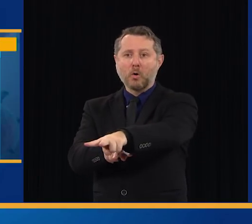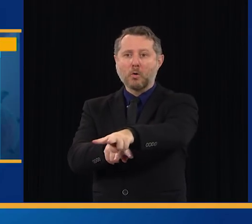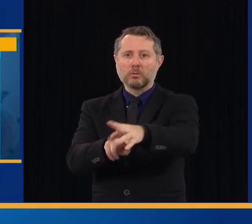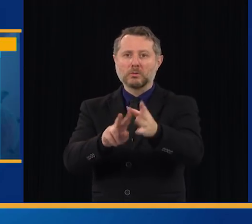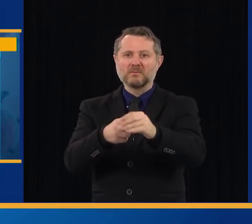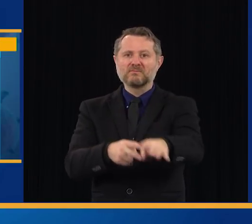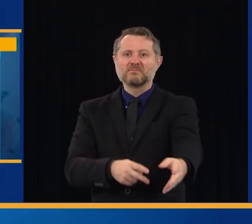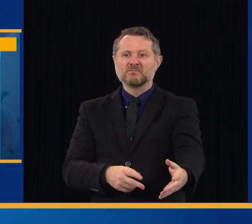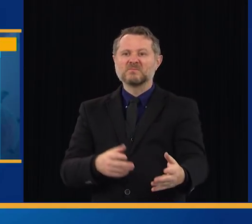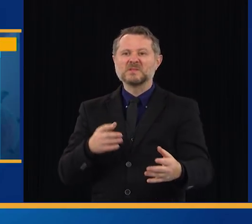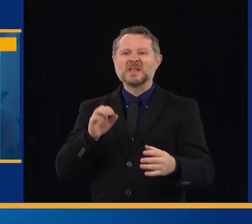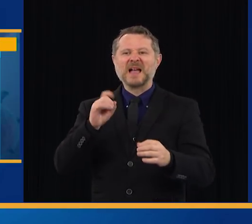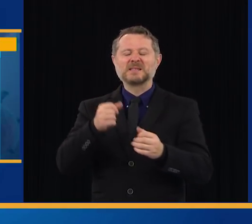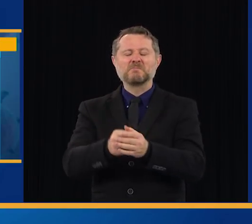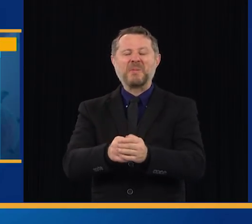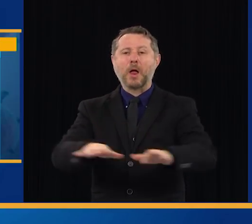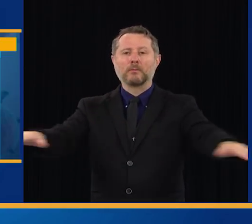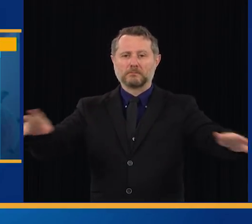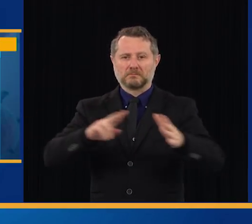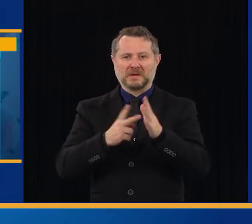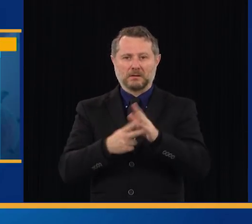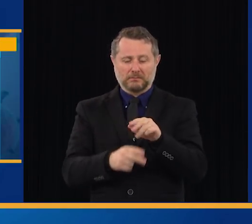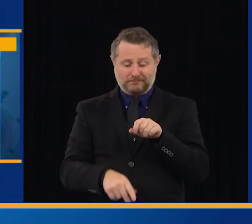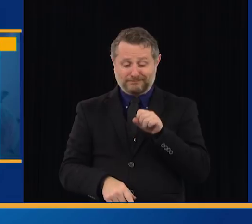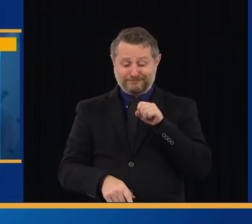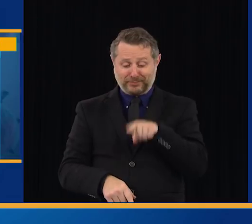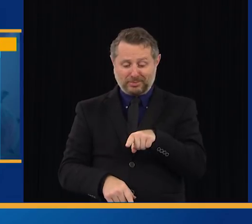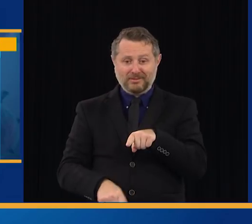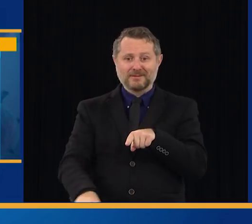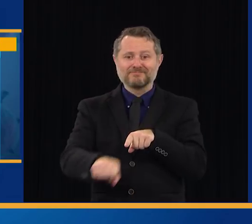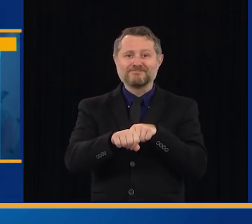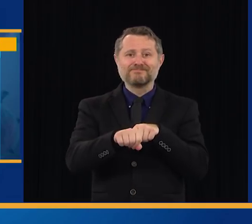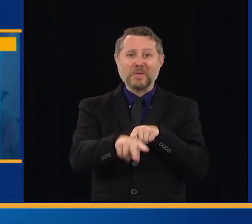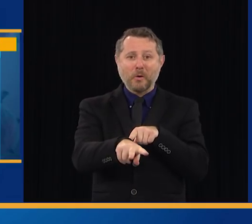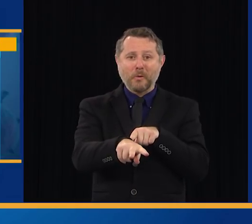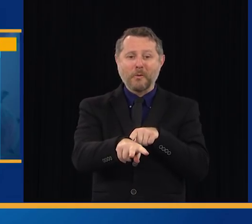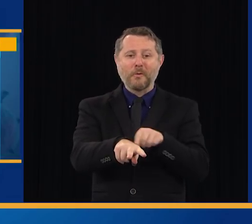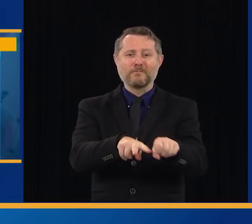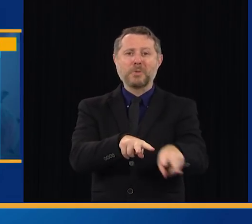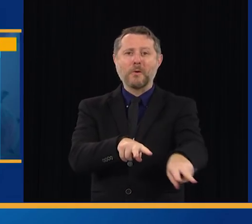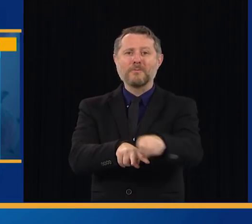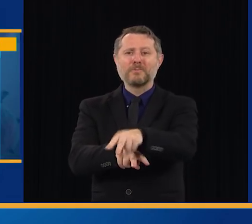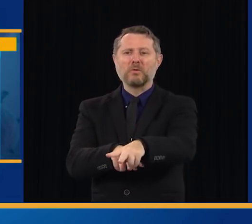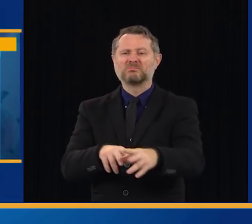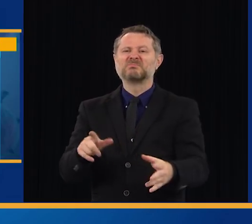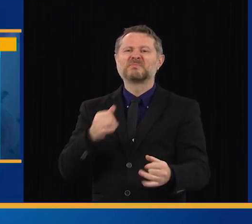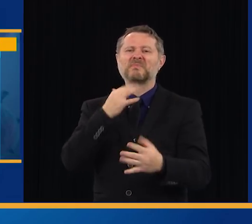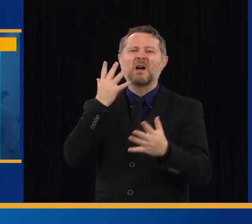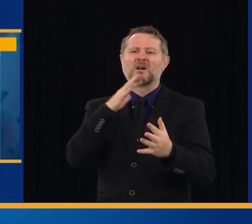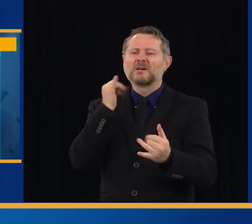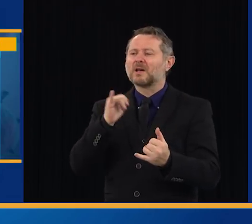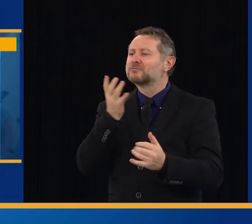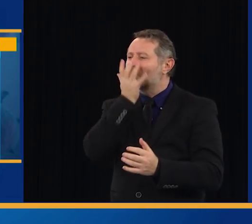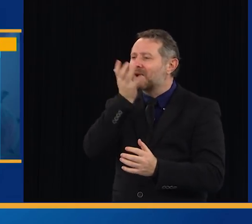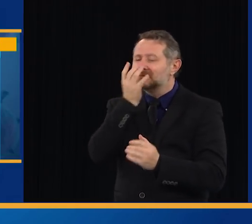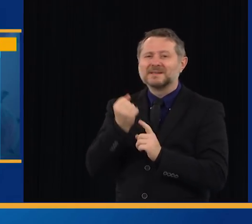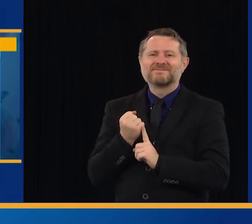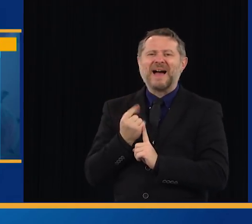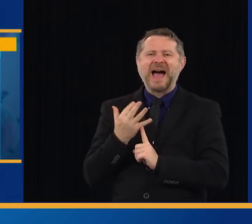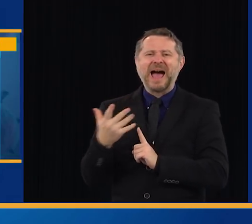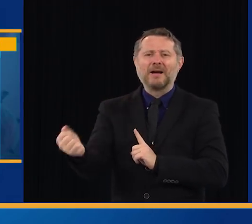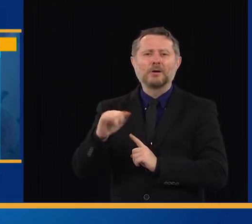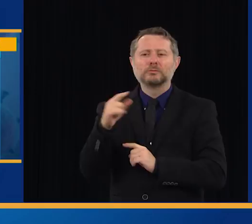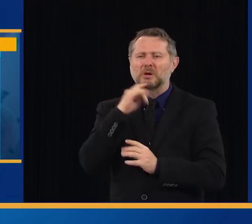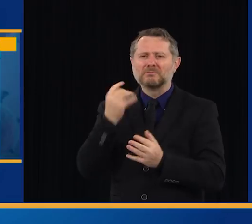exponential, and that's fire through dry grass. This is what they were all trying to project, and this is what we have to